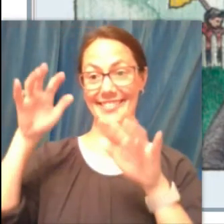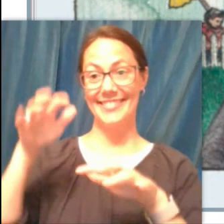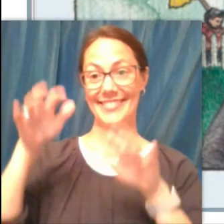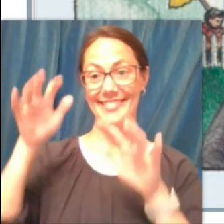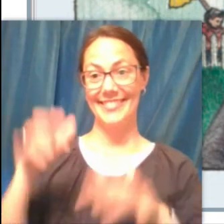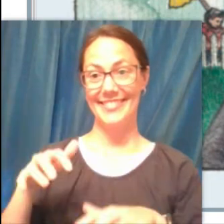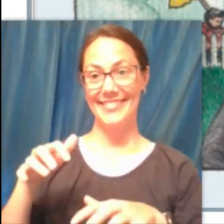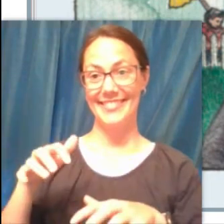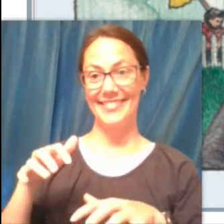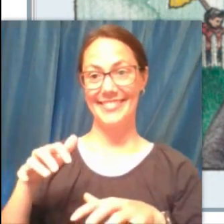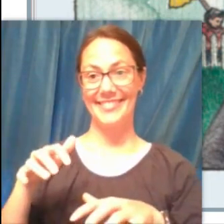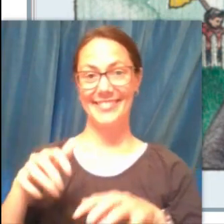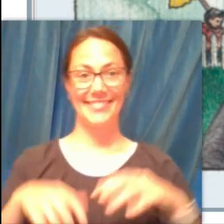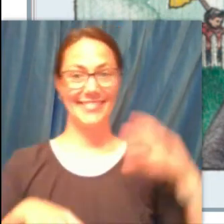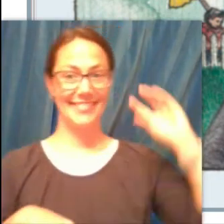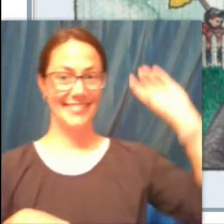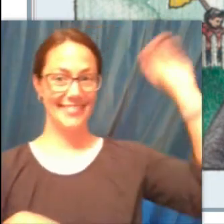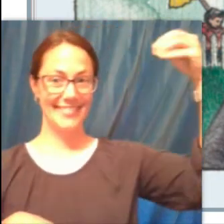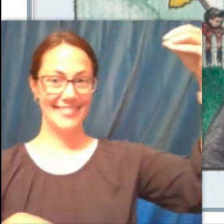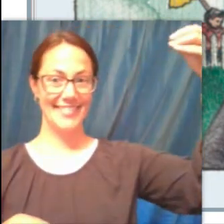Rain.